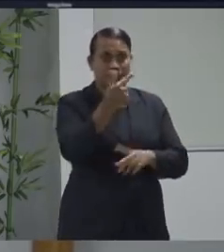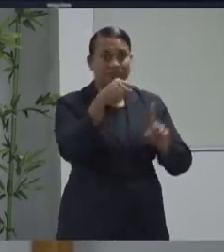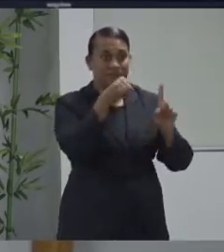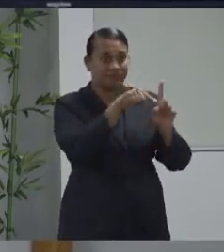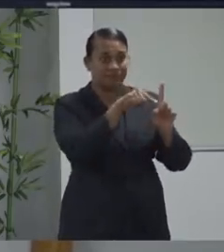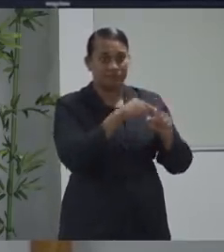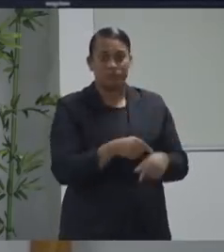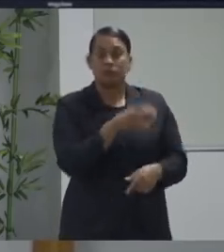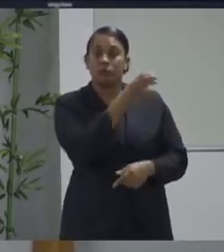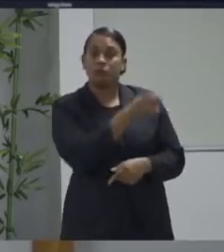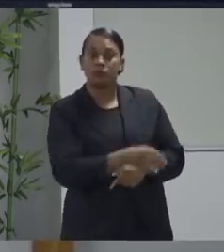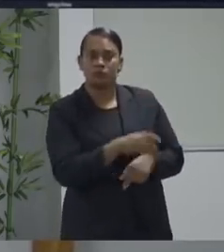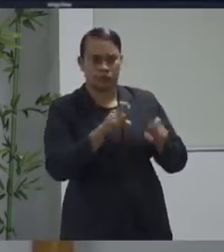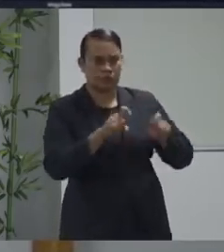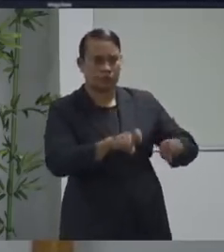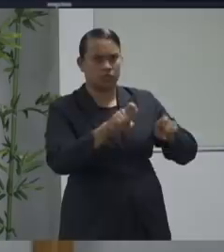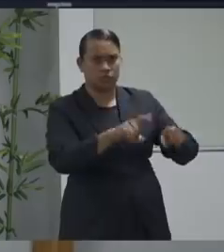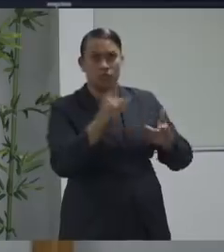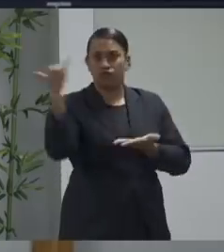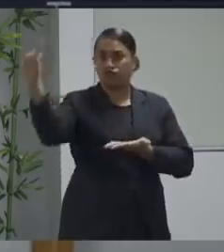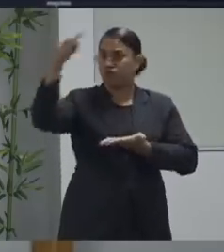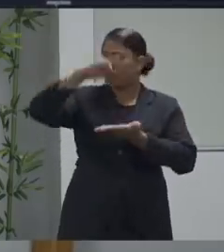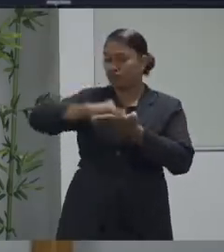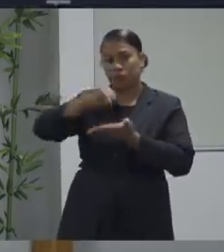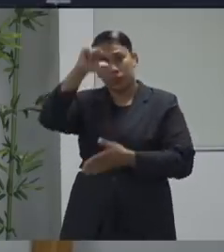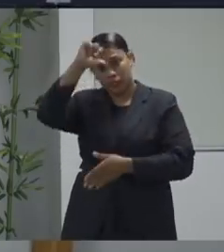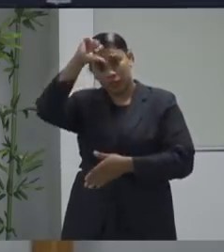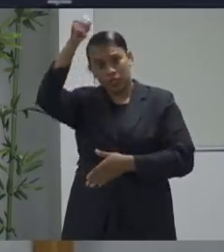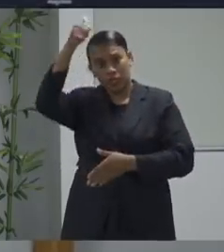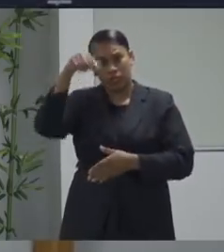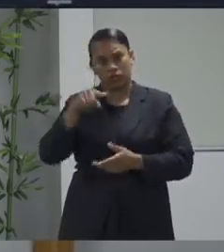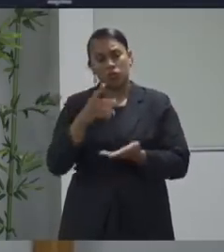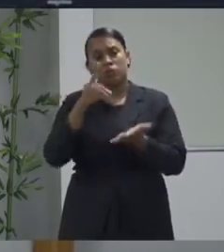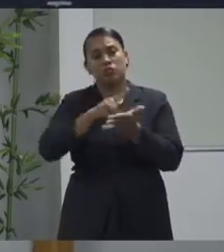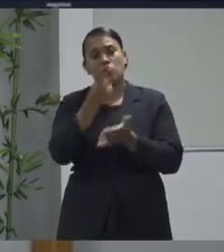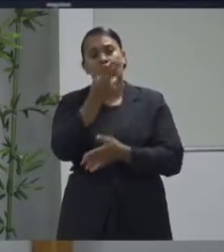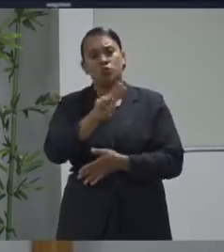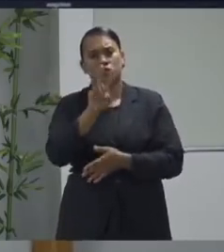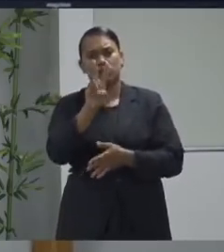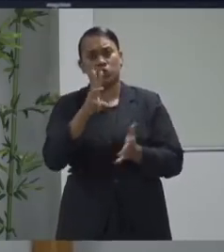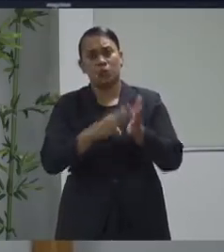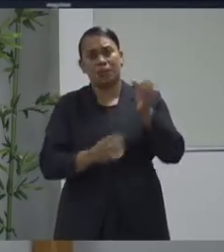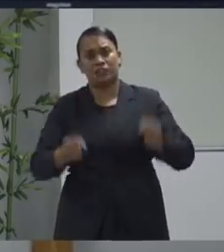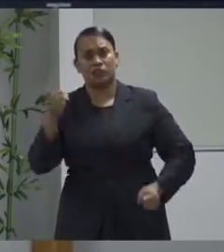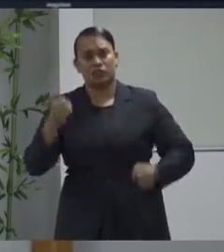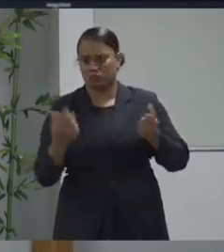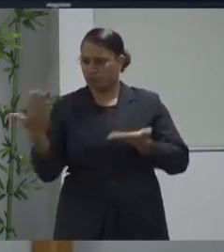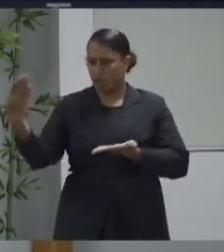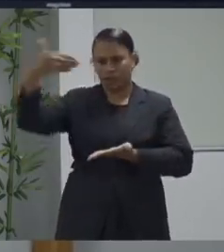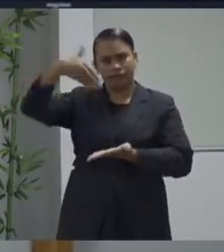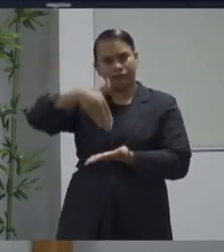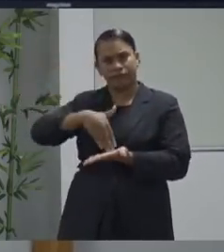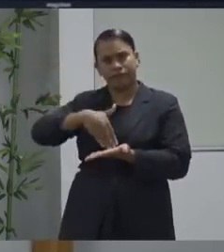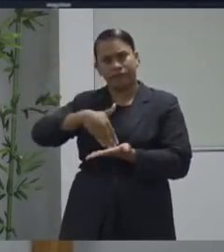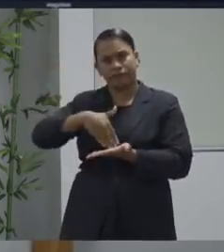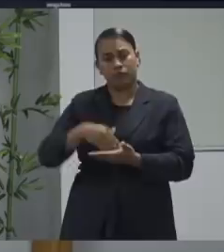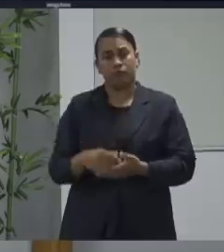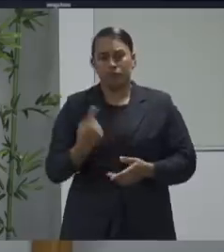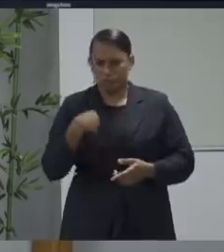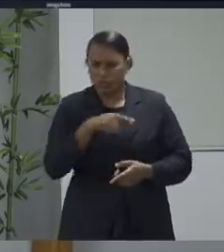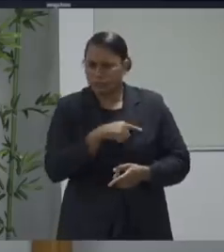after returning from India on the 22nd of March. It turns out, as we